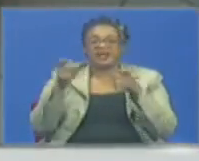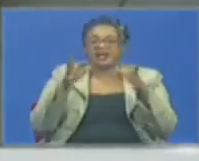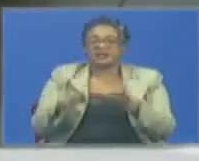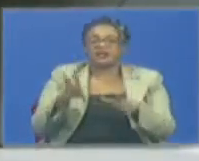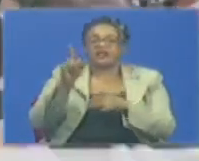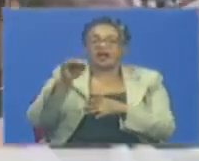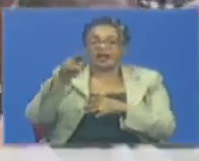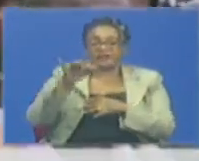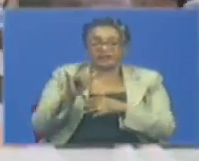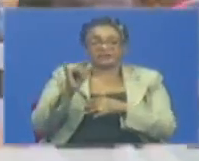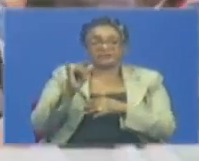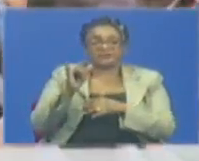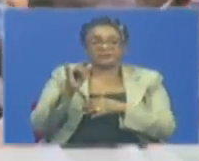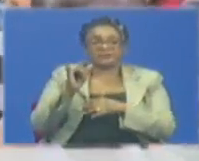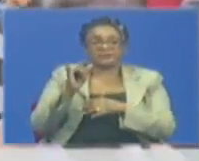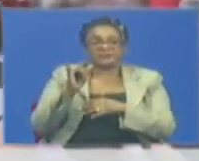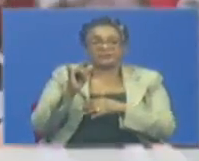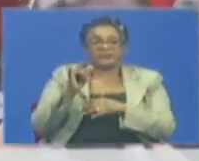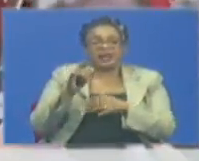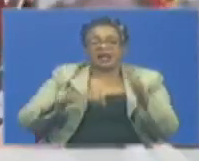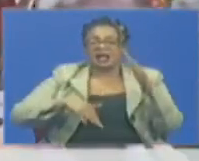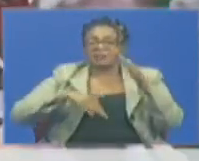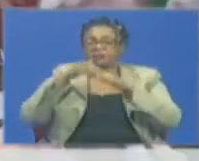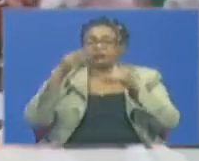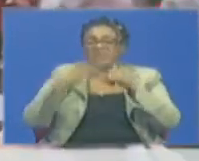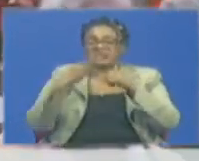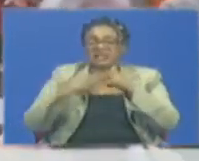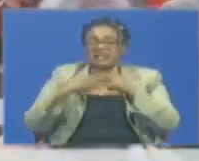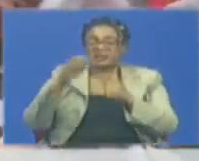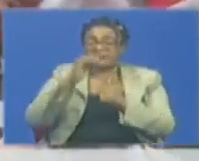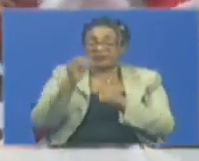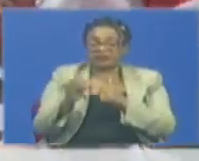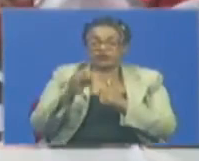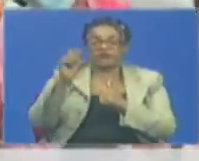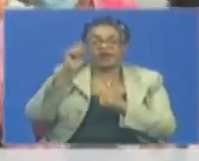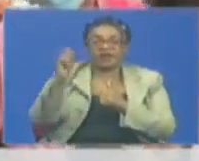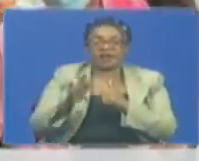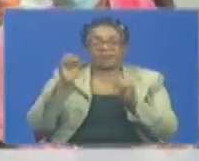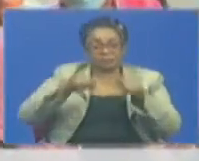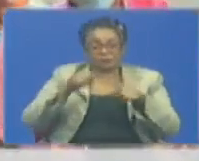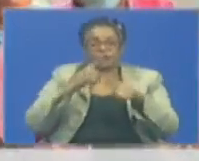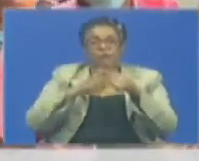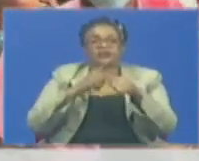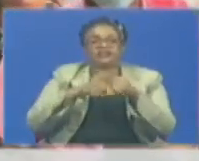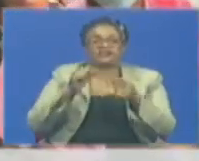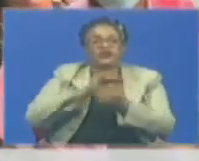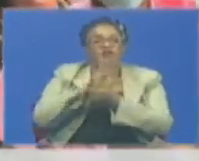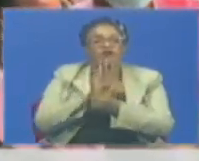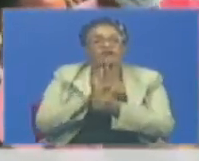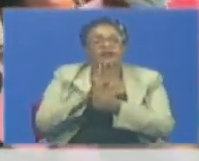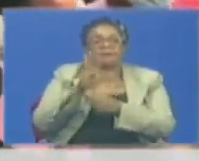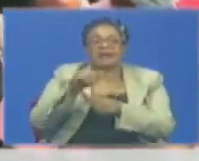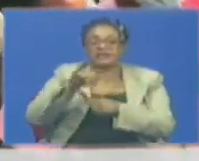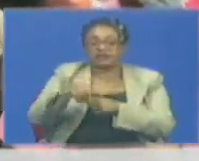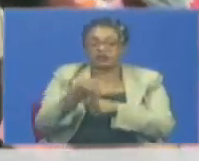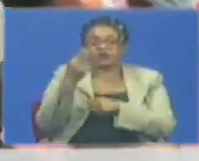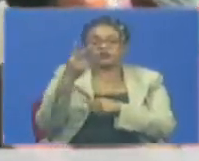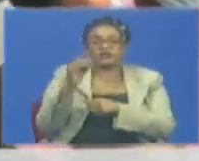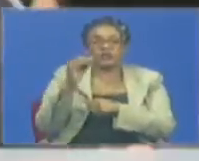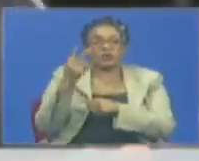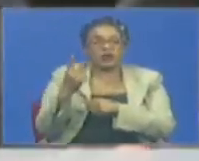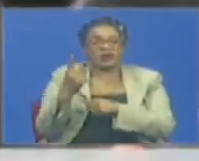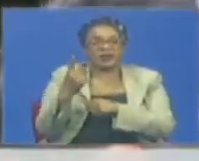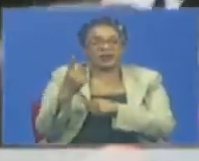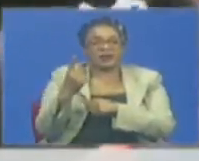Institute of Clinical Research, up to 88% of Kenya's population could test positive for COVID-19 by January